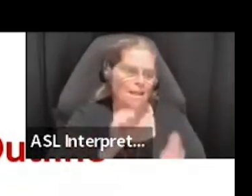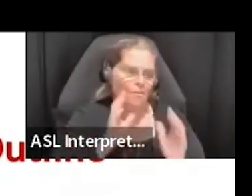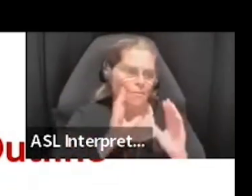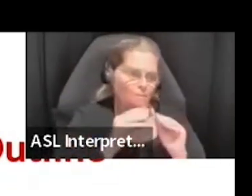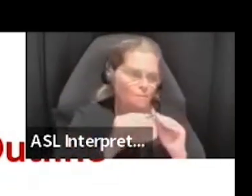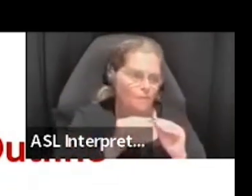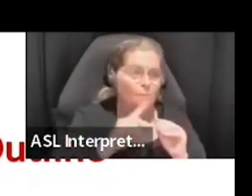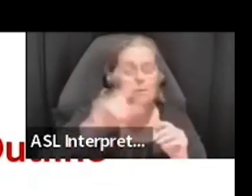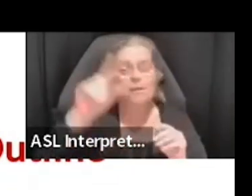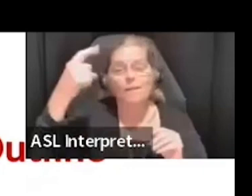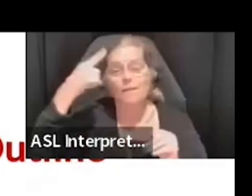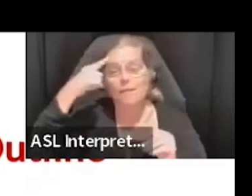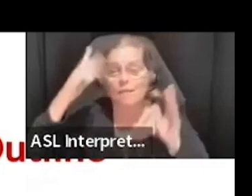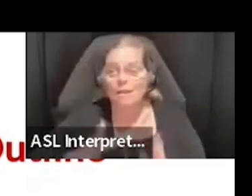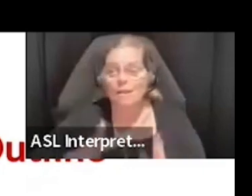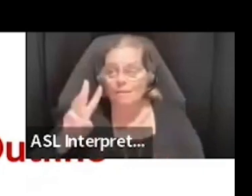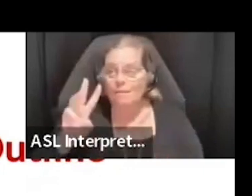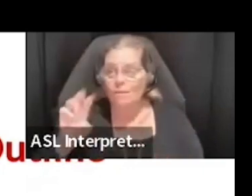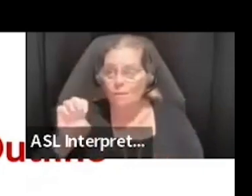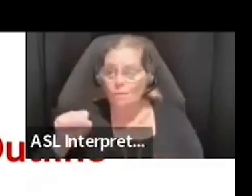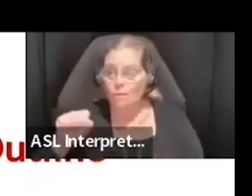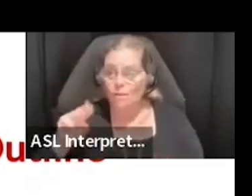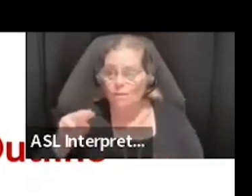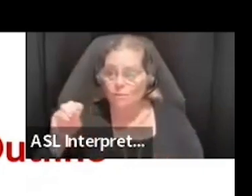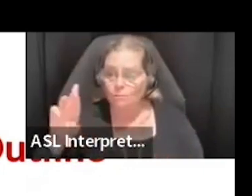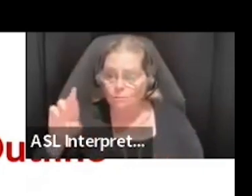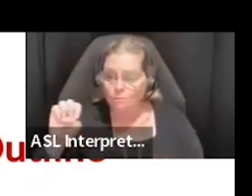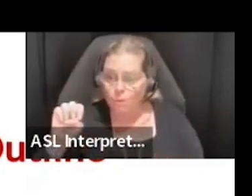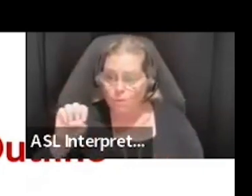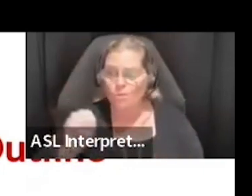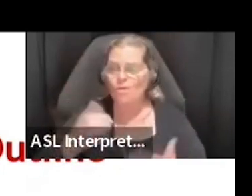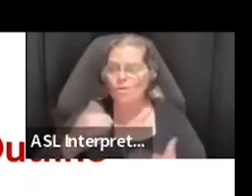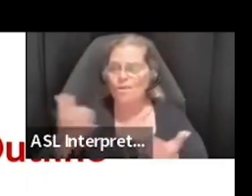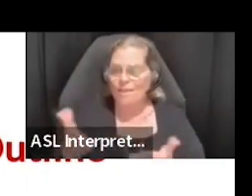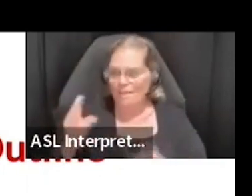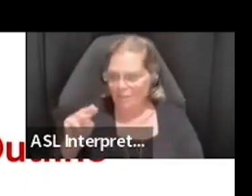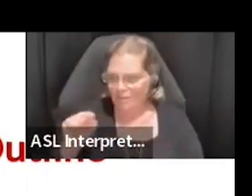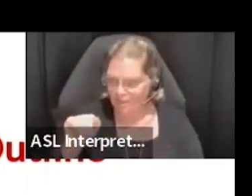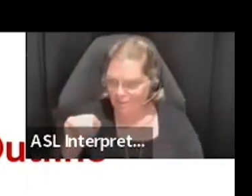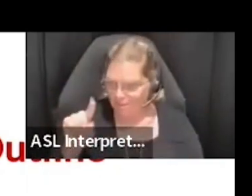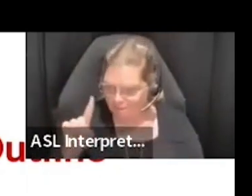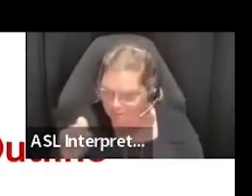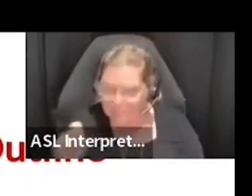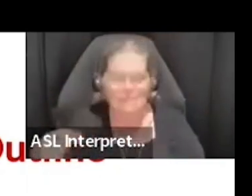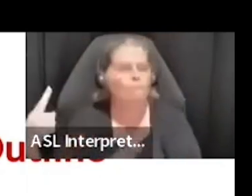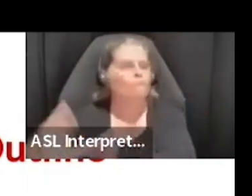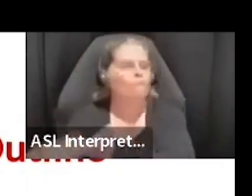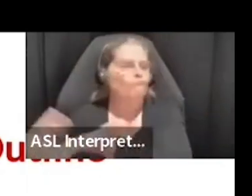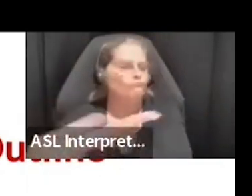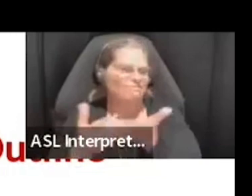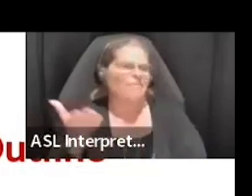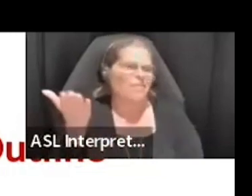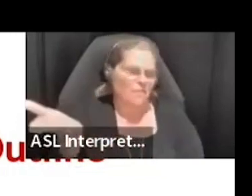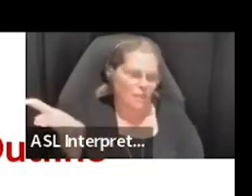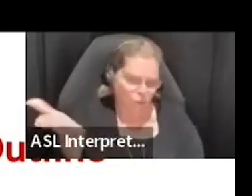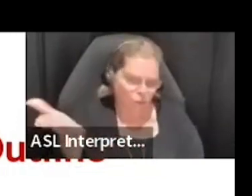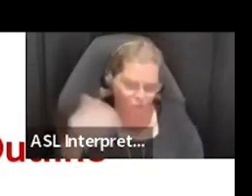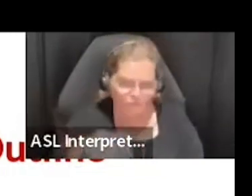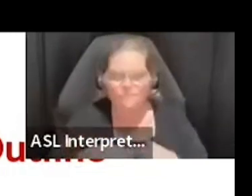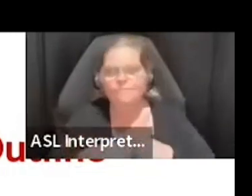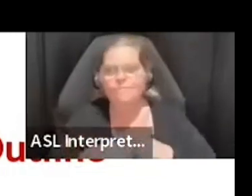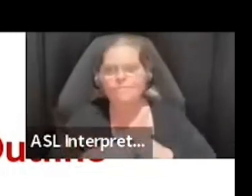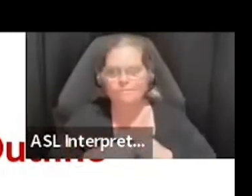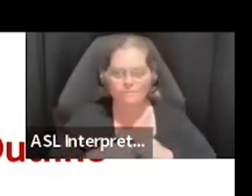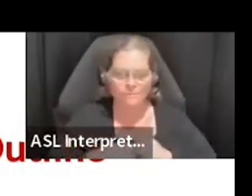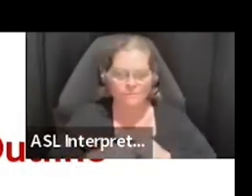Governor Westmore is here at MSDE. He's meeting with MSDE staff. Dr. And